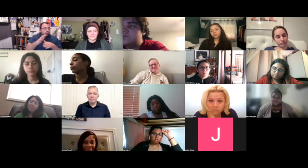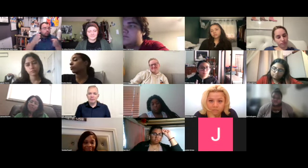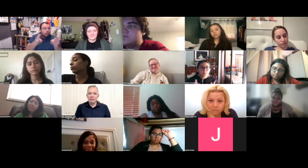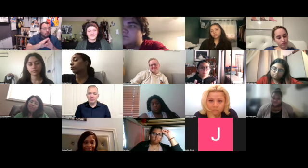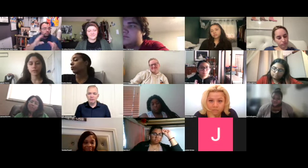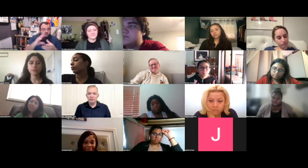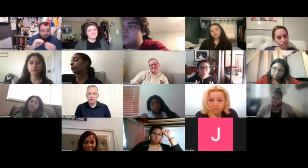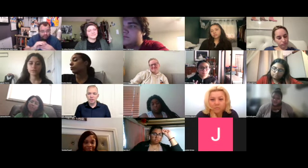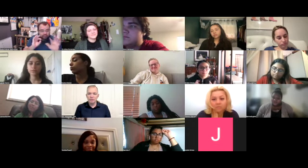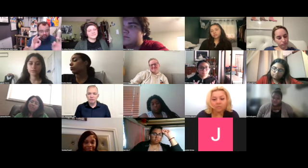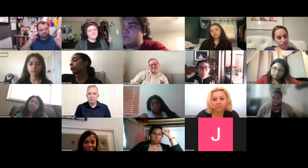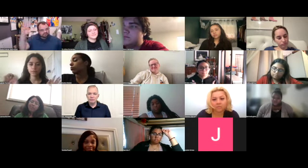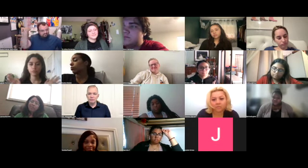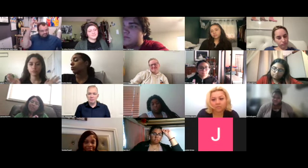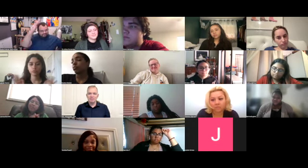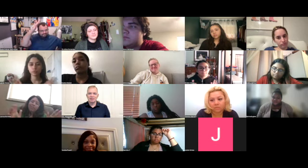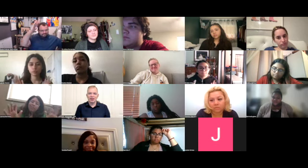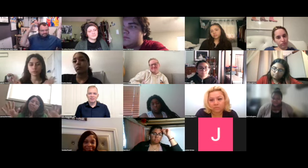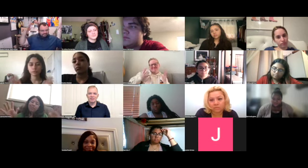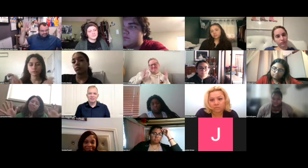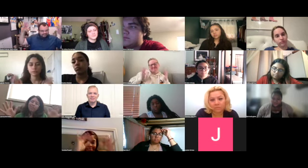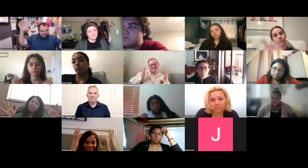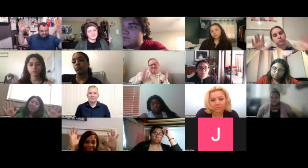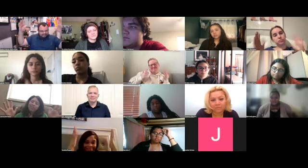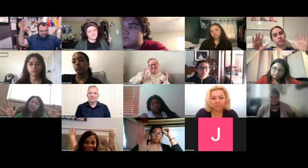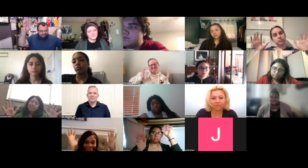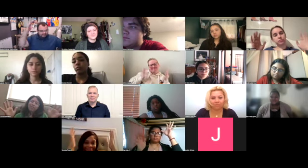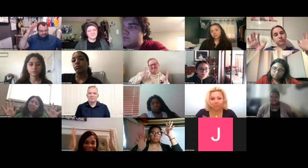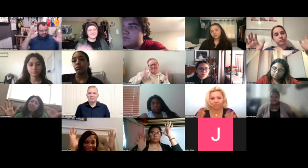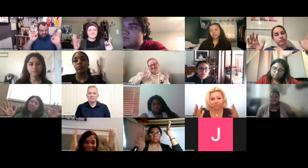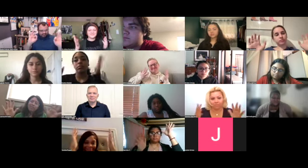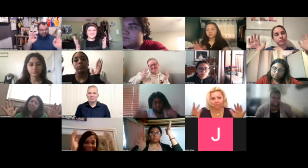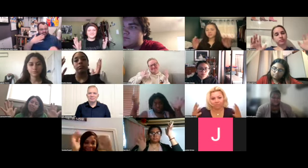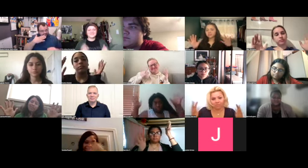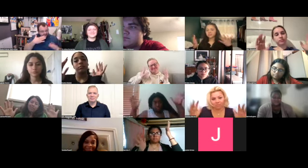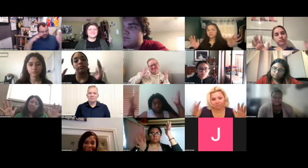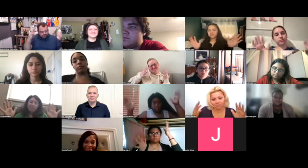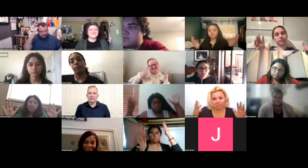Okay. Thank you for sharing your closing statements. Awesome.